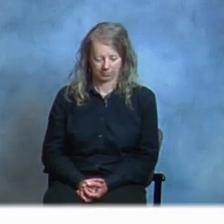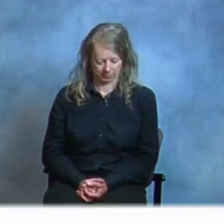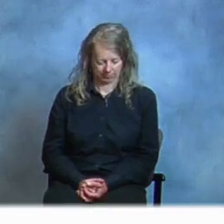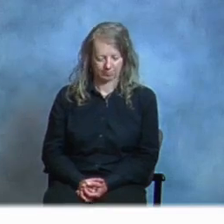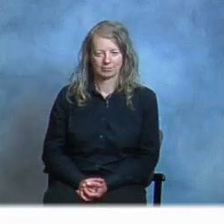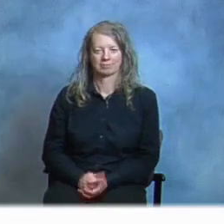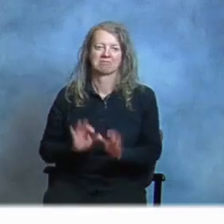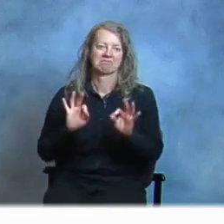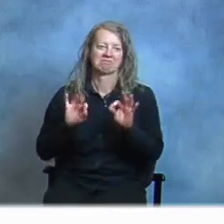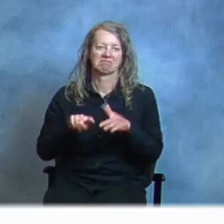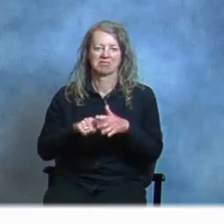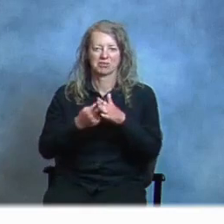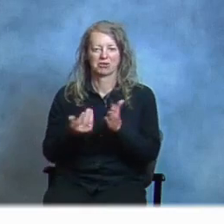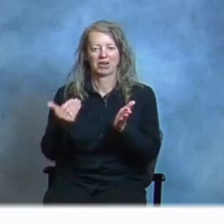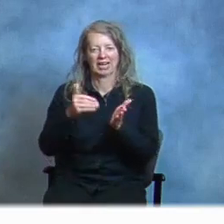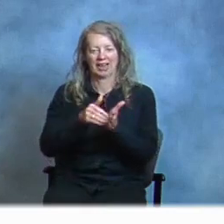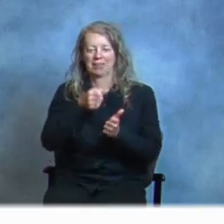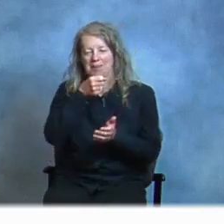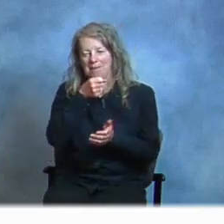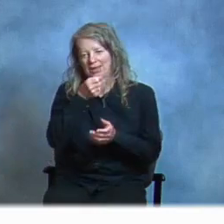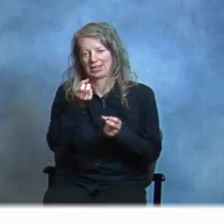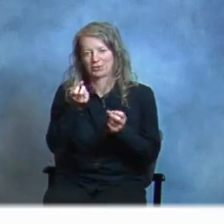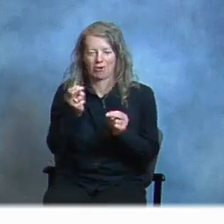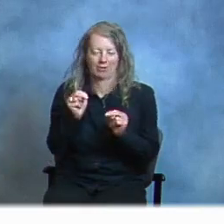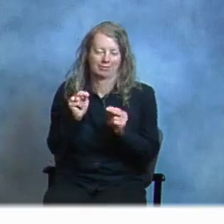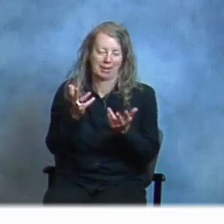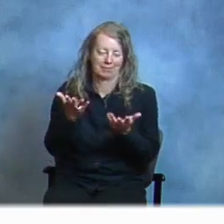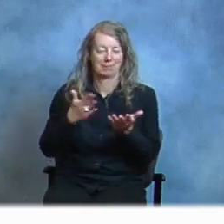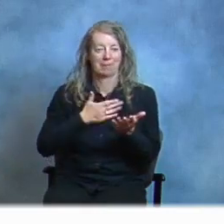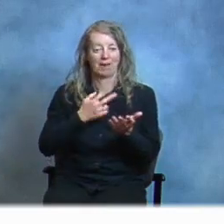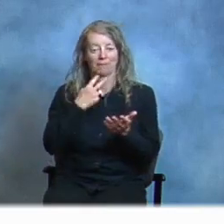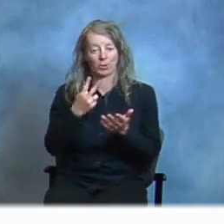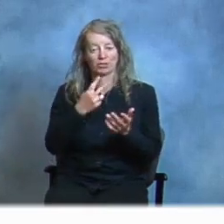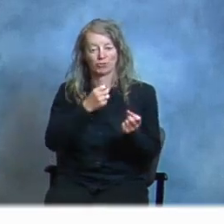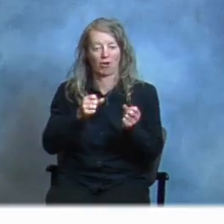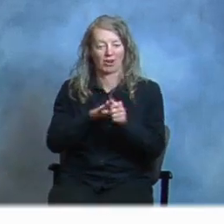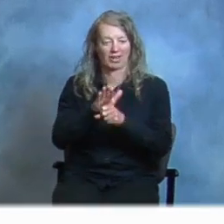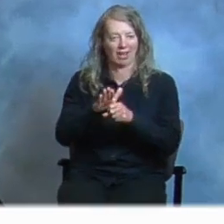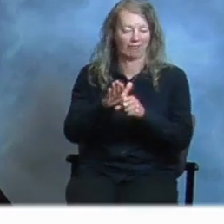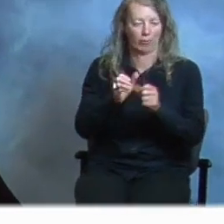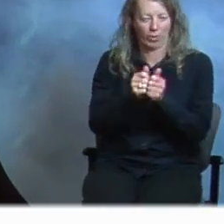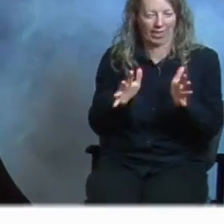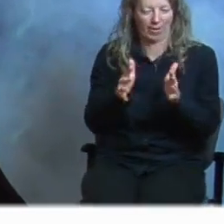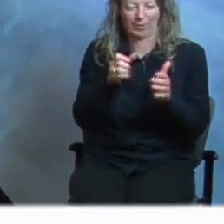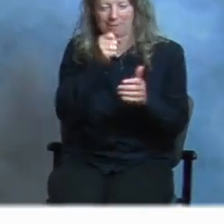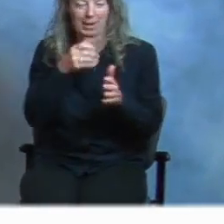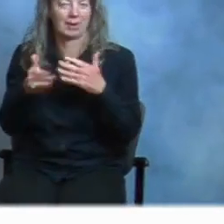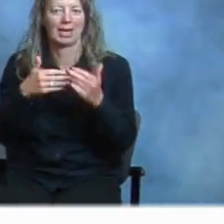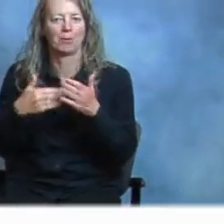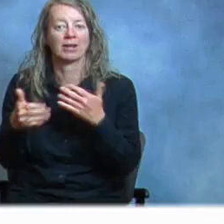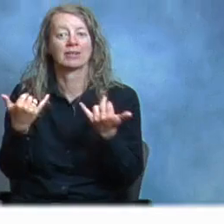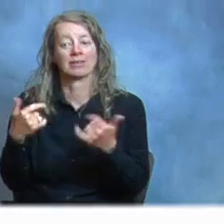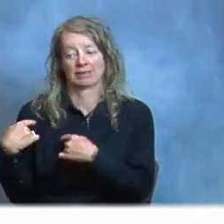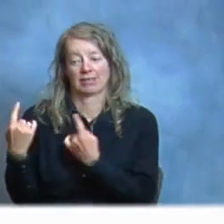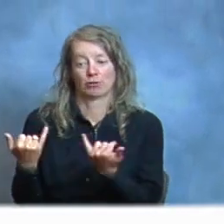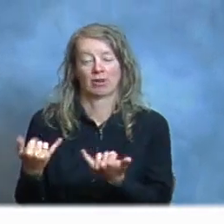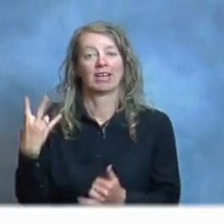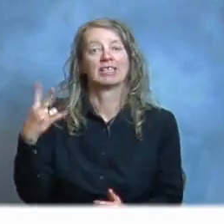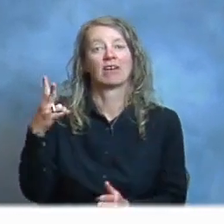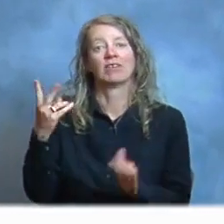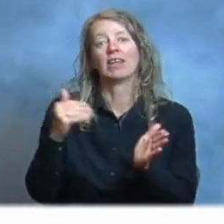All right, so I'll just start over, although I probably could have projected. As of today, there have been 17,802